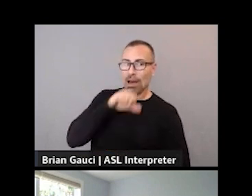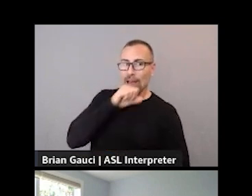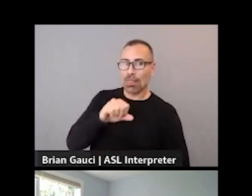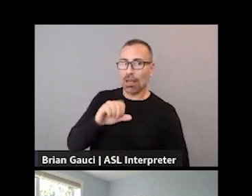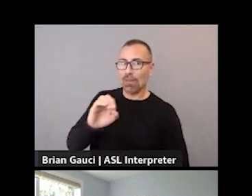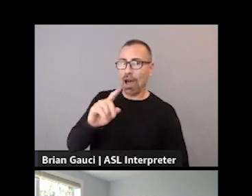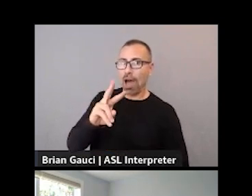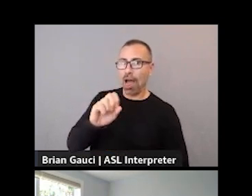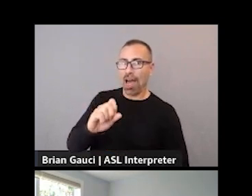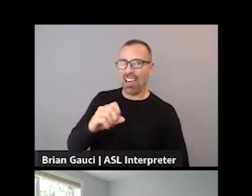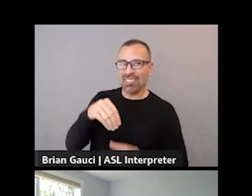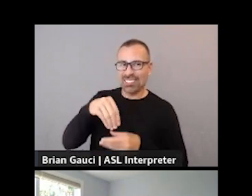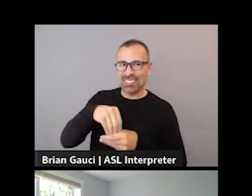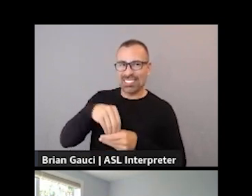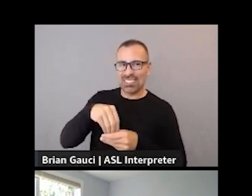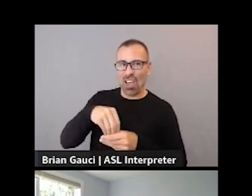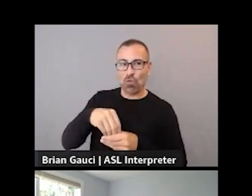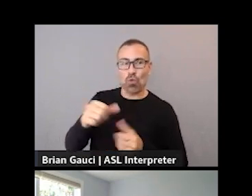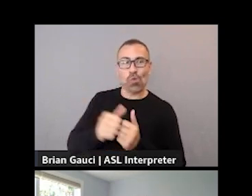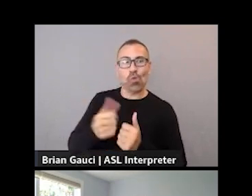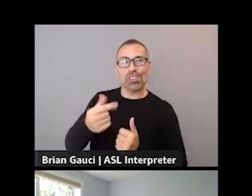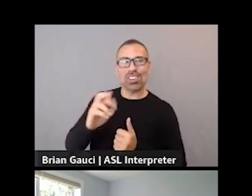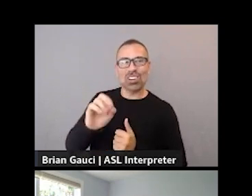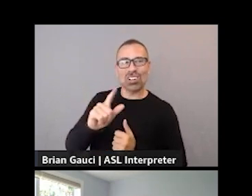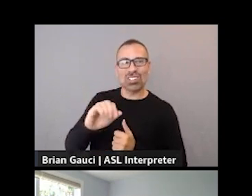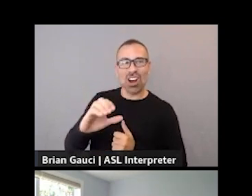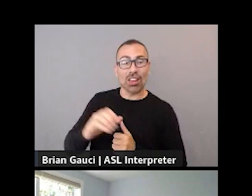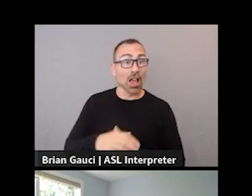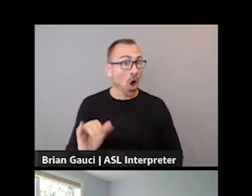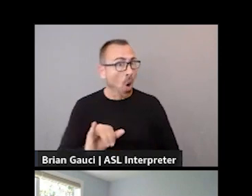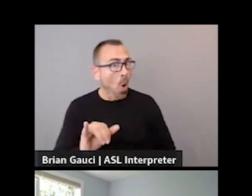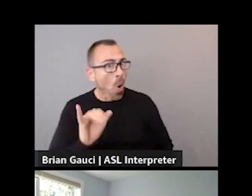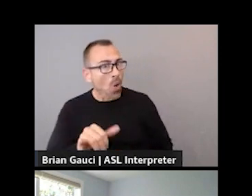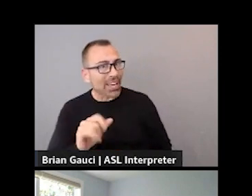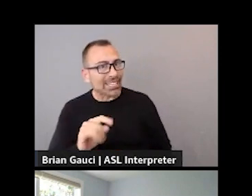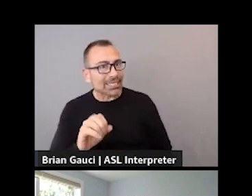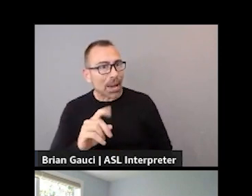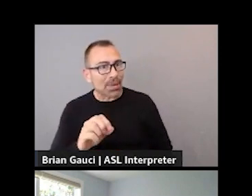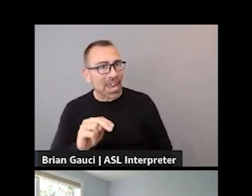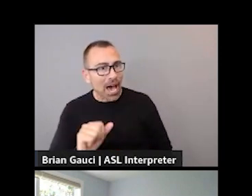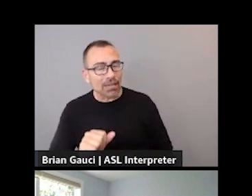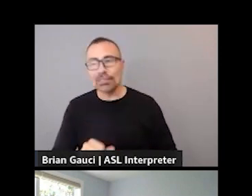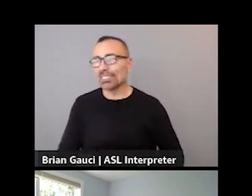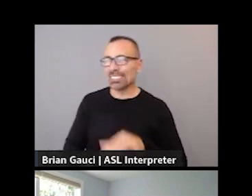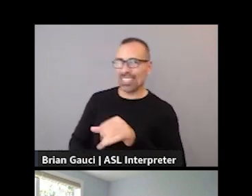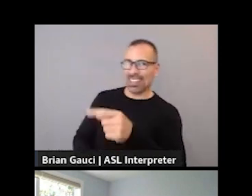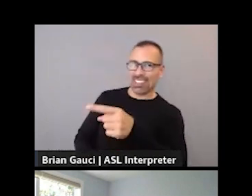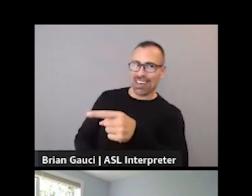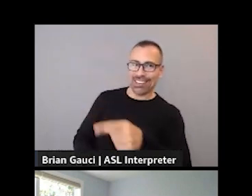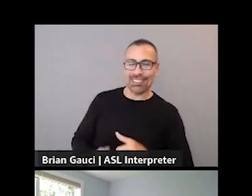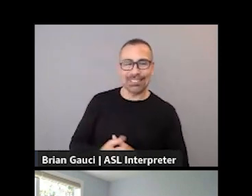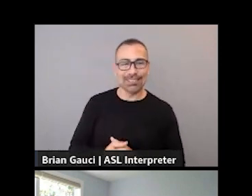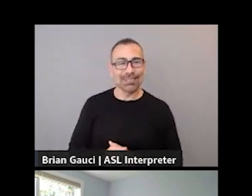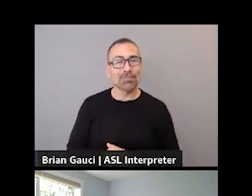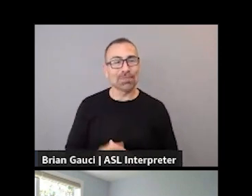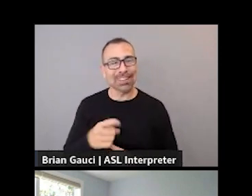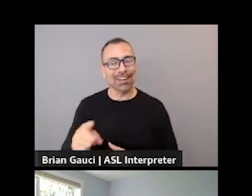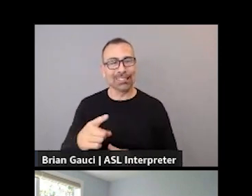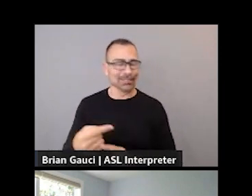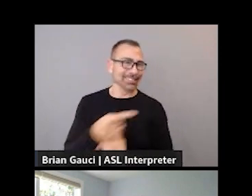the preference. Ooh, like a tapenade maybe? Yeah, something like that. Yeah. Okay. It's a little sidetrack there. Sorry about